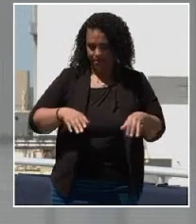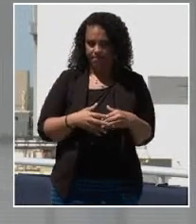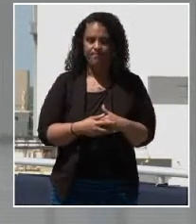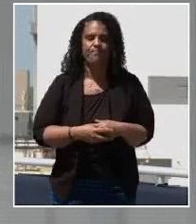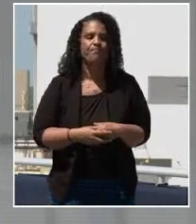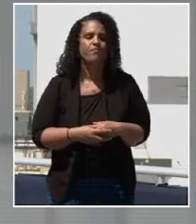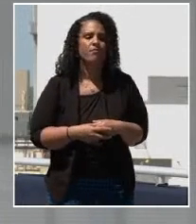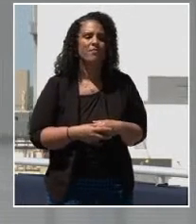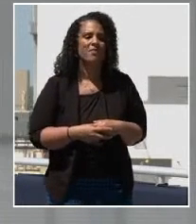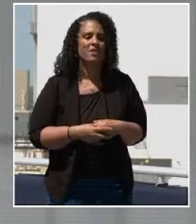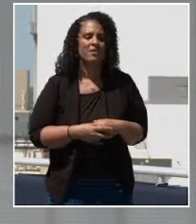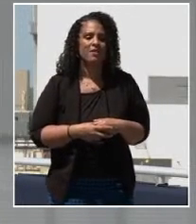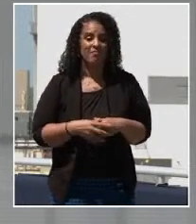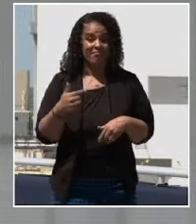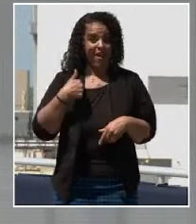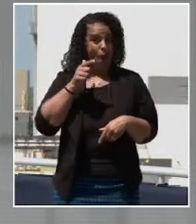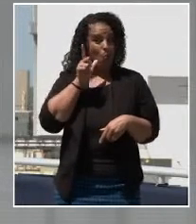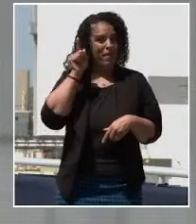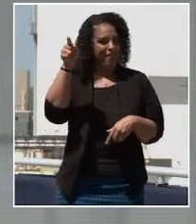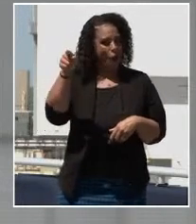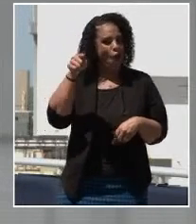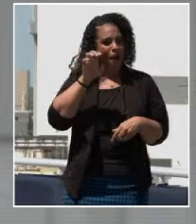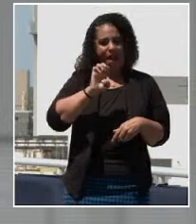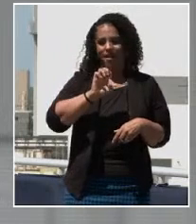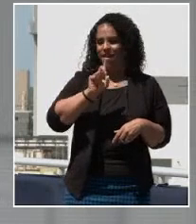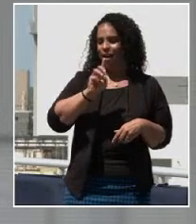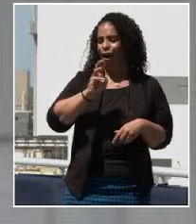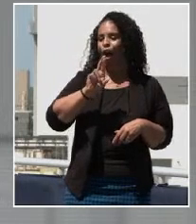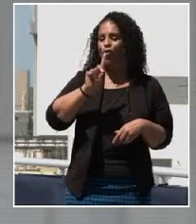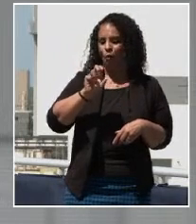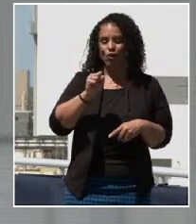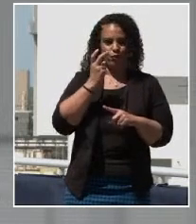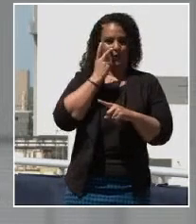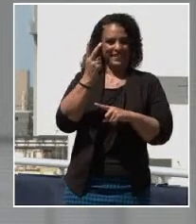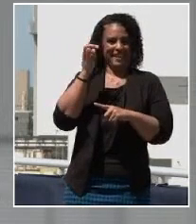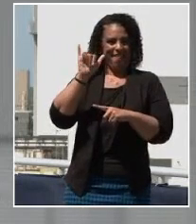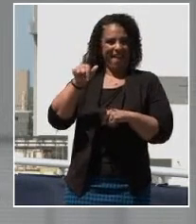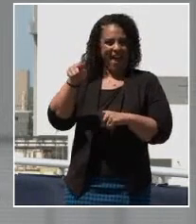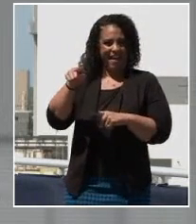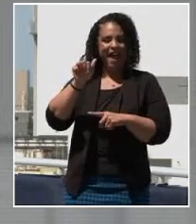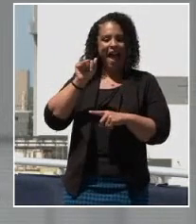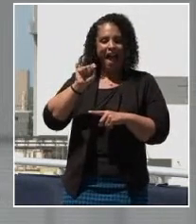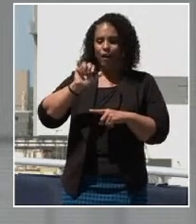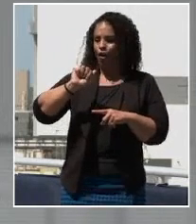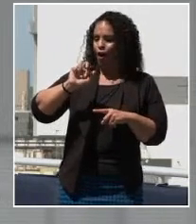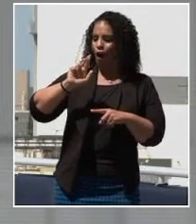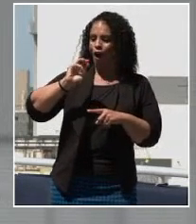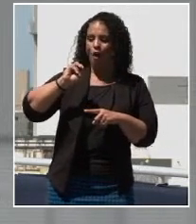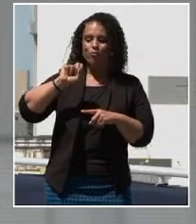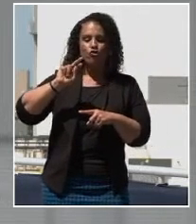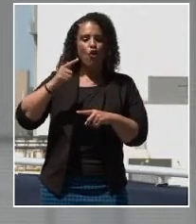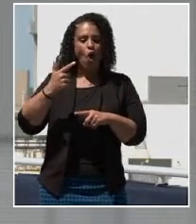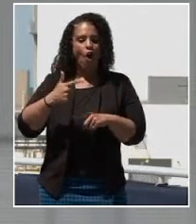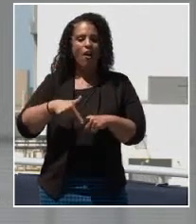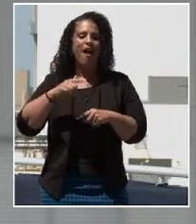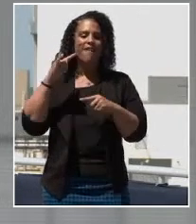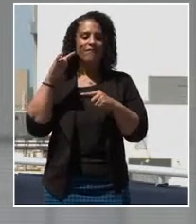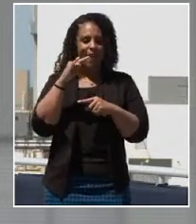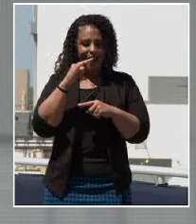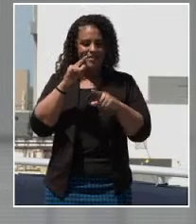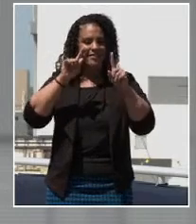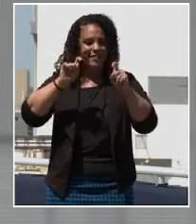quieter I'm going to be out there at Edwards to see it at the Armstrong flight test